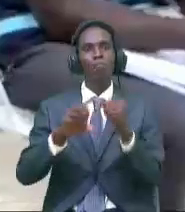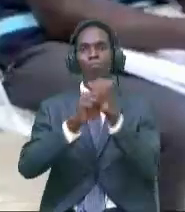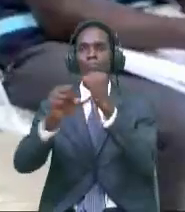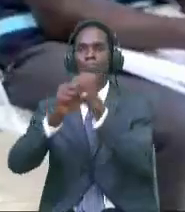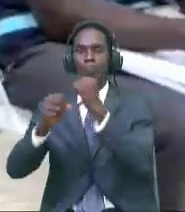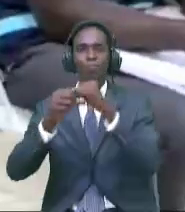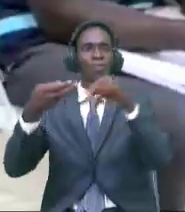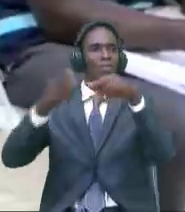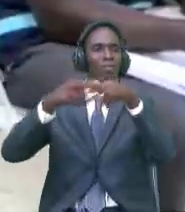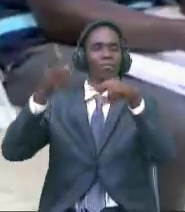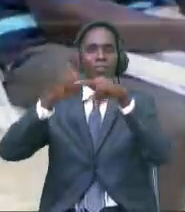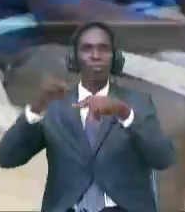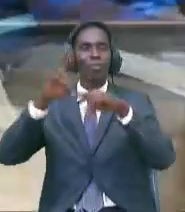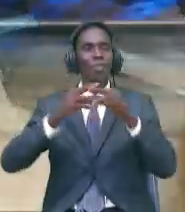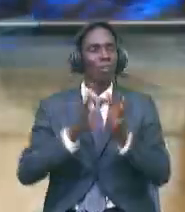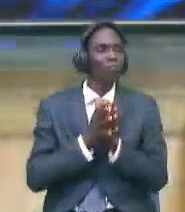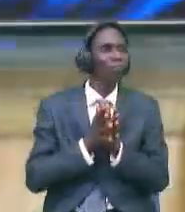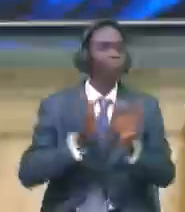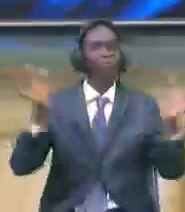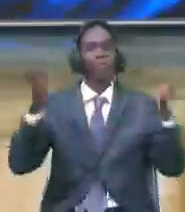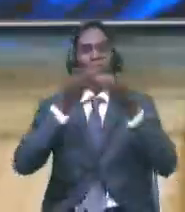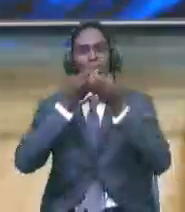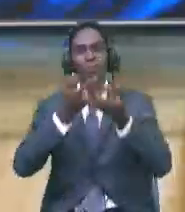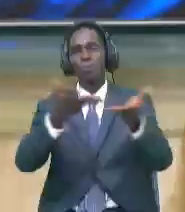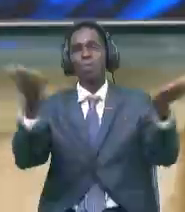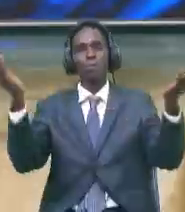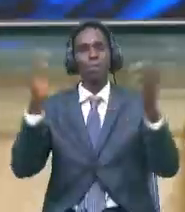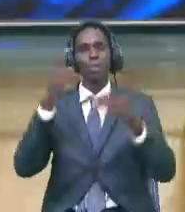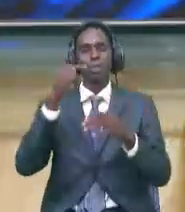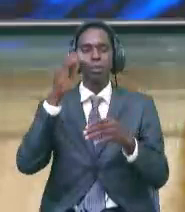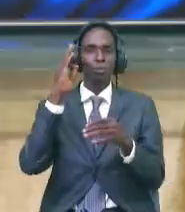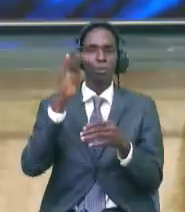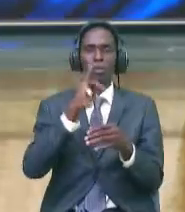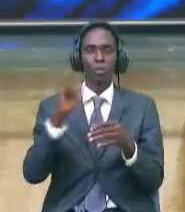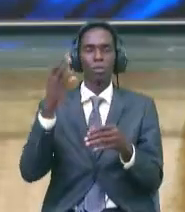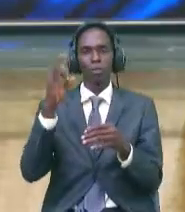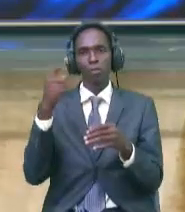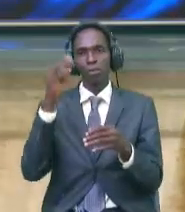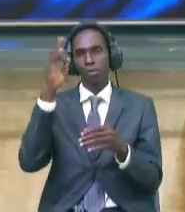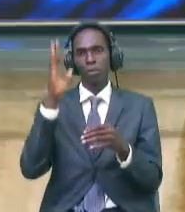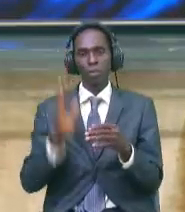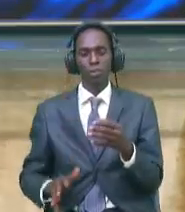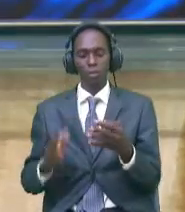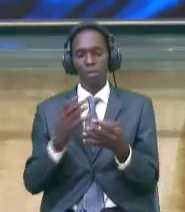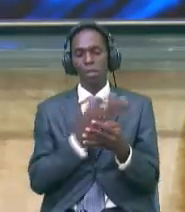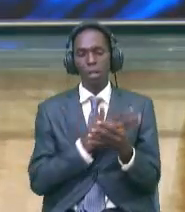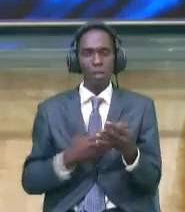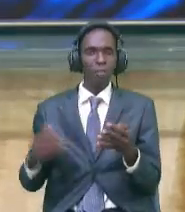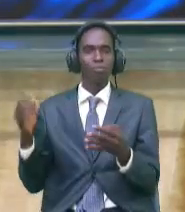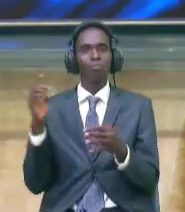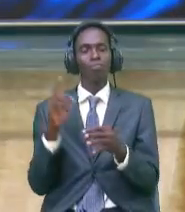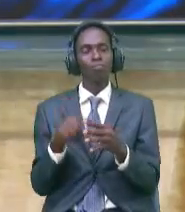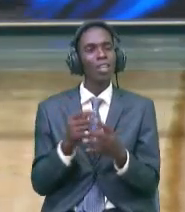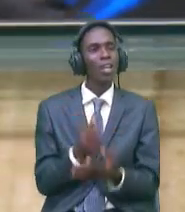up. Help in devoting ourselves to raising saints for God and establishing saints in the kingdom